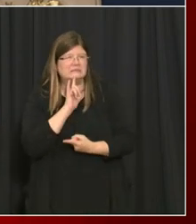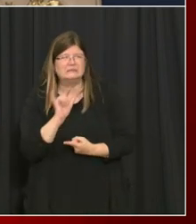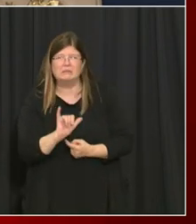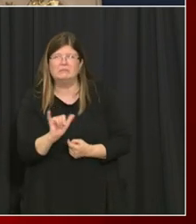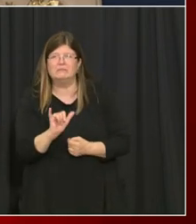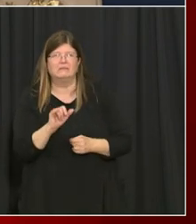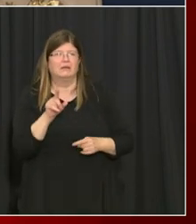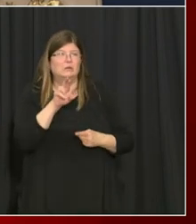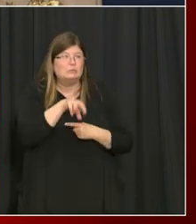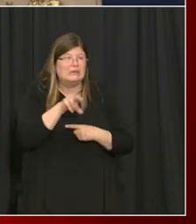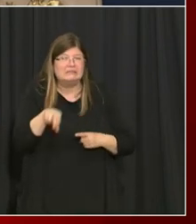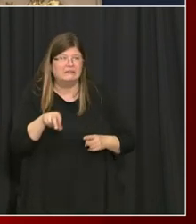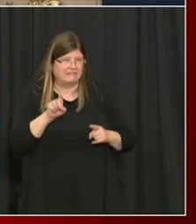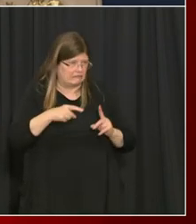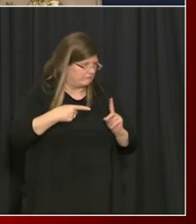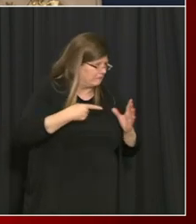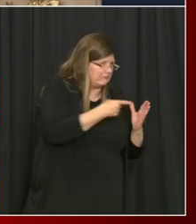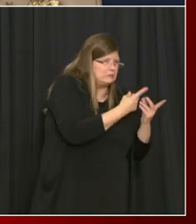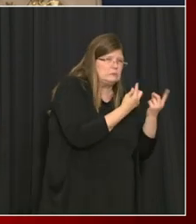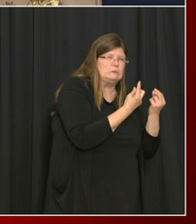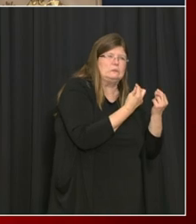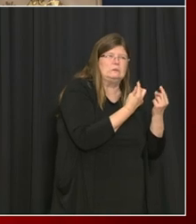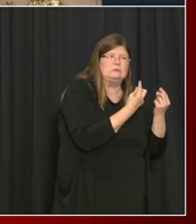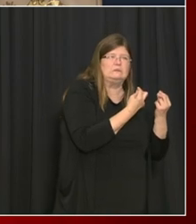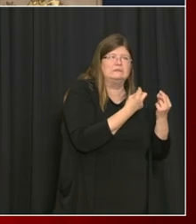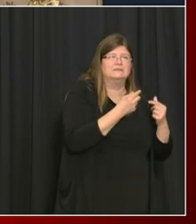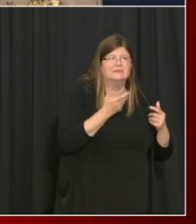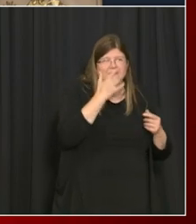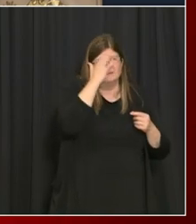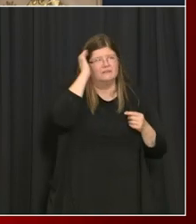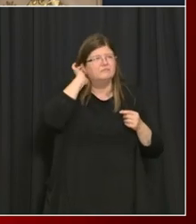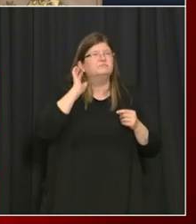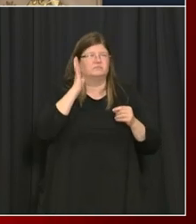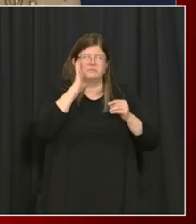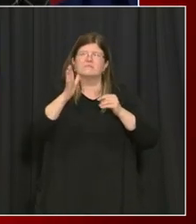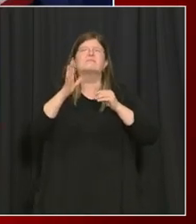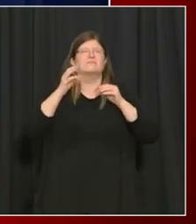clarity around that, Tom, so everybody is crystal clear.